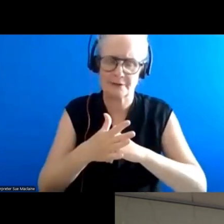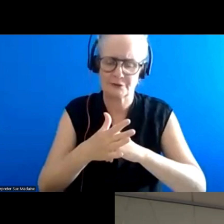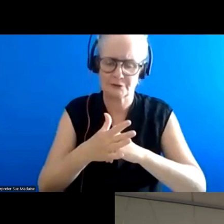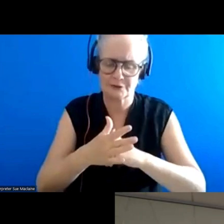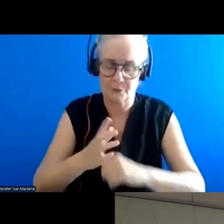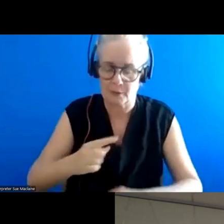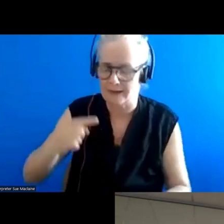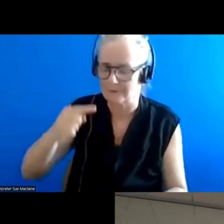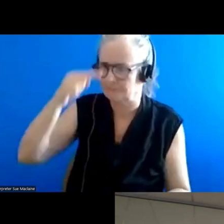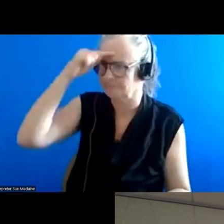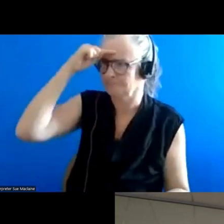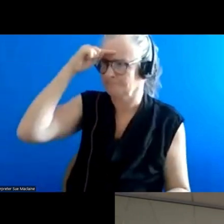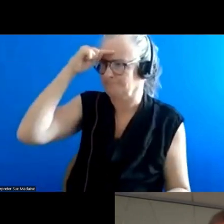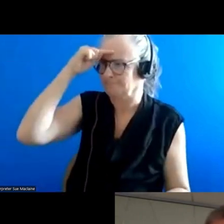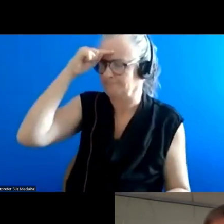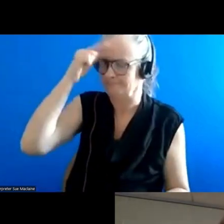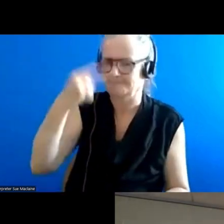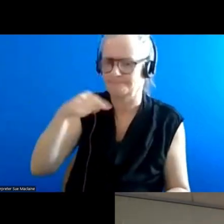memories.